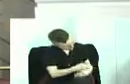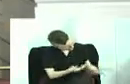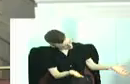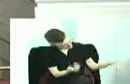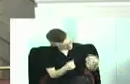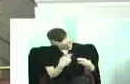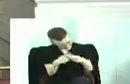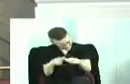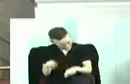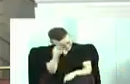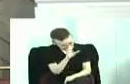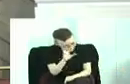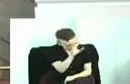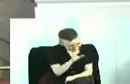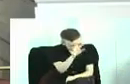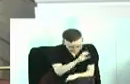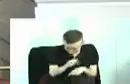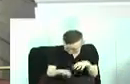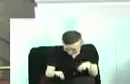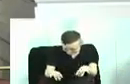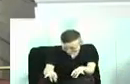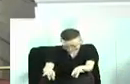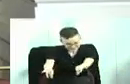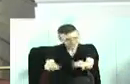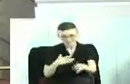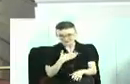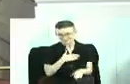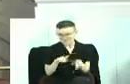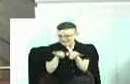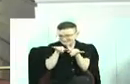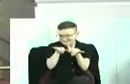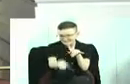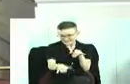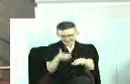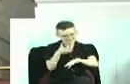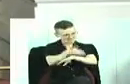Easter egg hunt. So we do encourage you to hang around and do that as well.